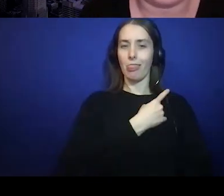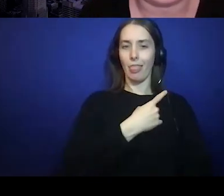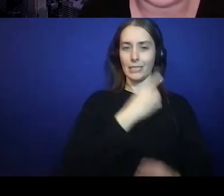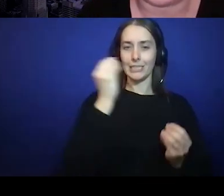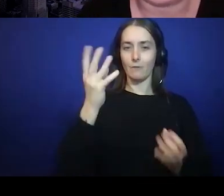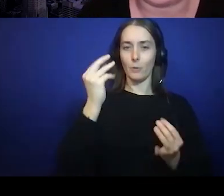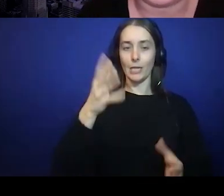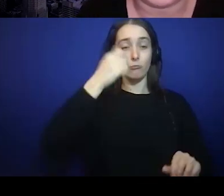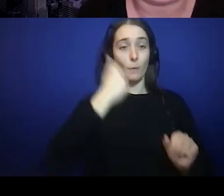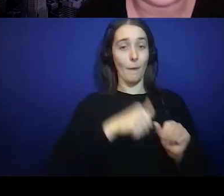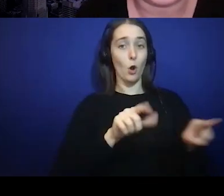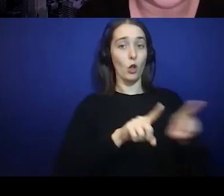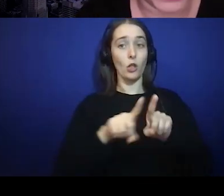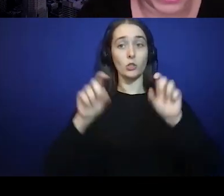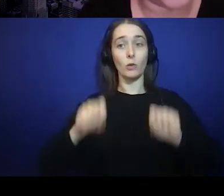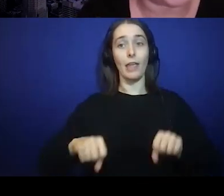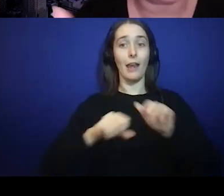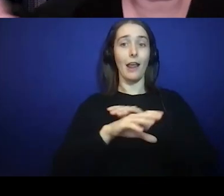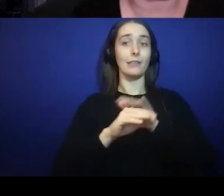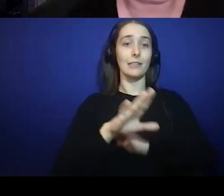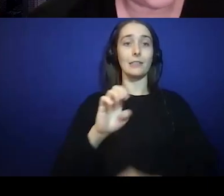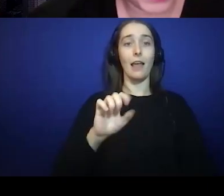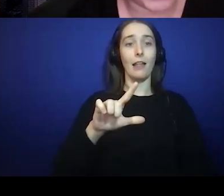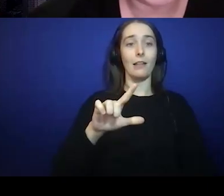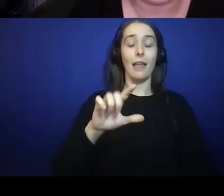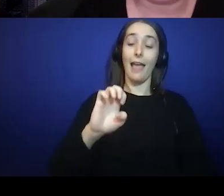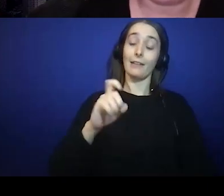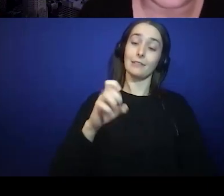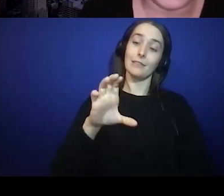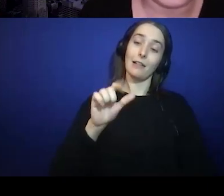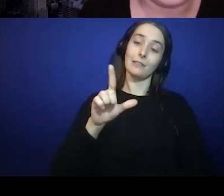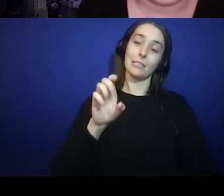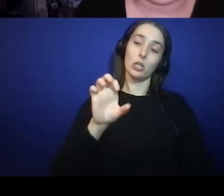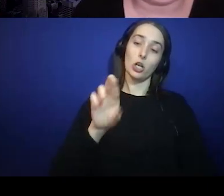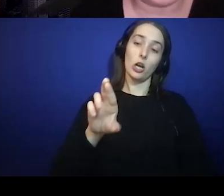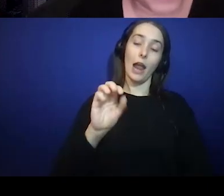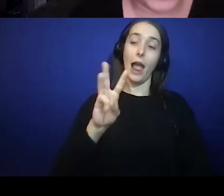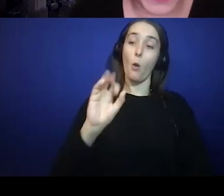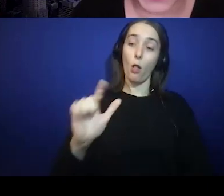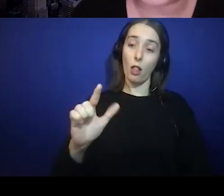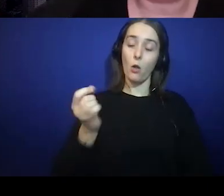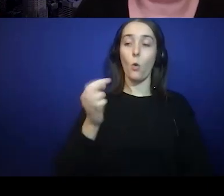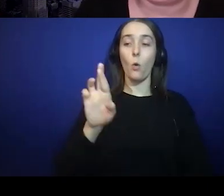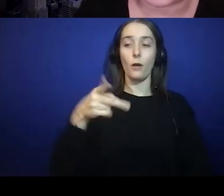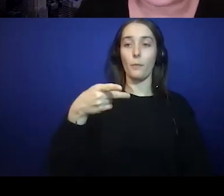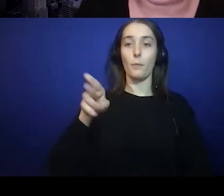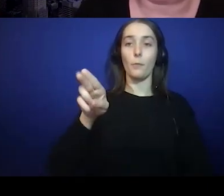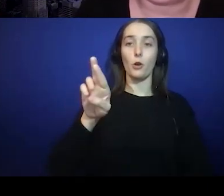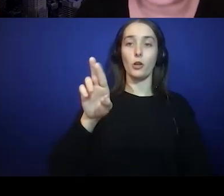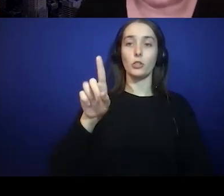remember that you can go to the Excelsior OWL or the Purdue OWL if you'd like, as well